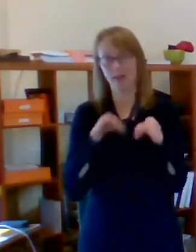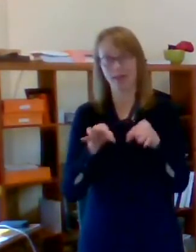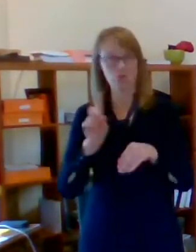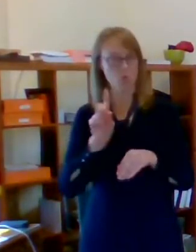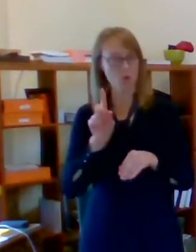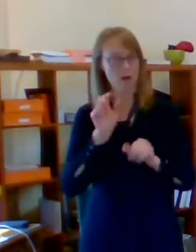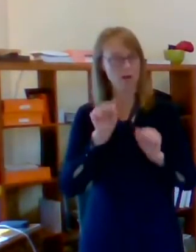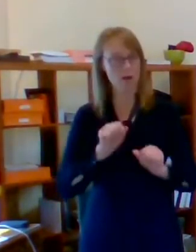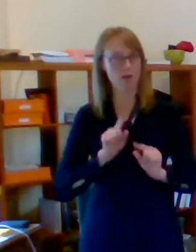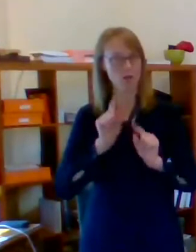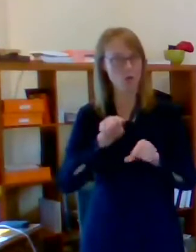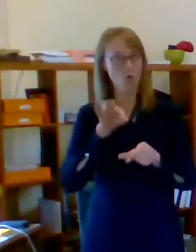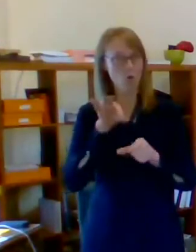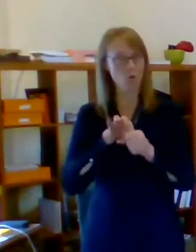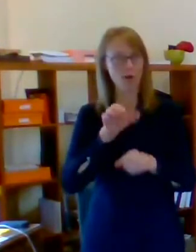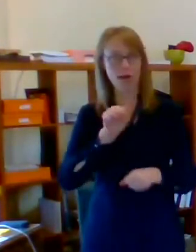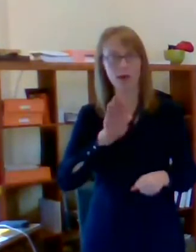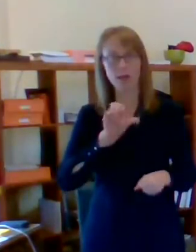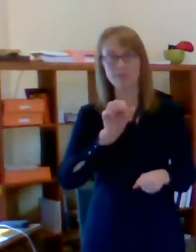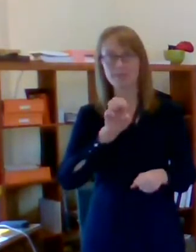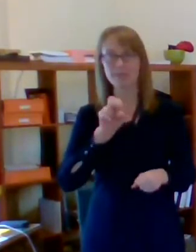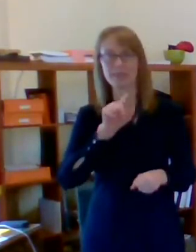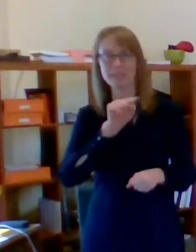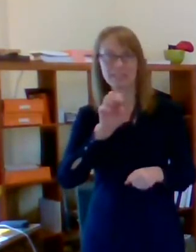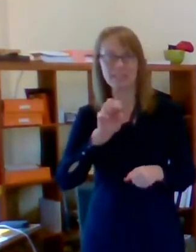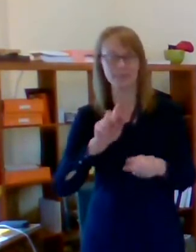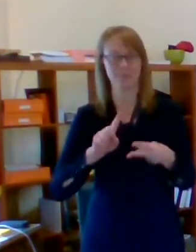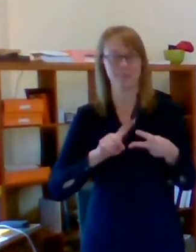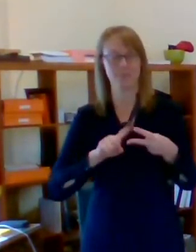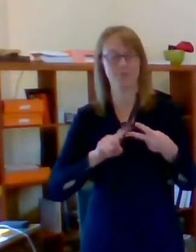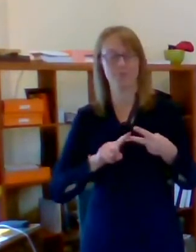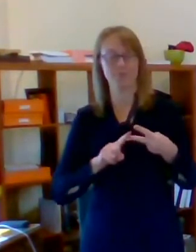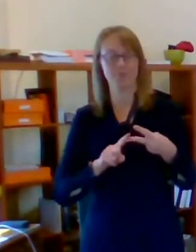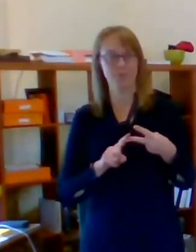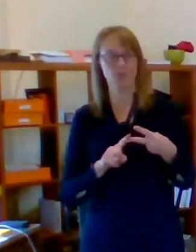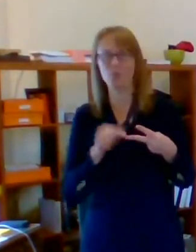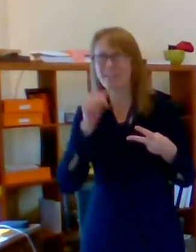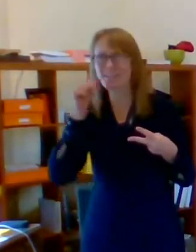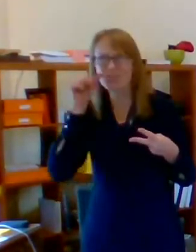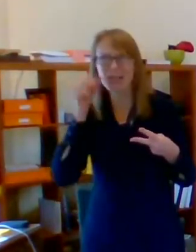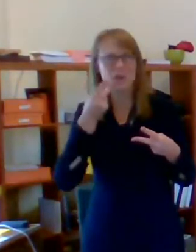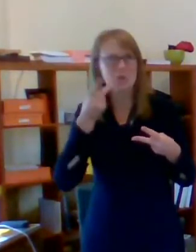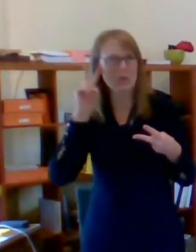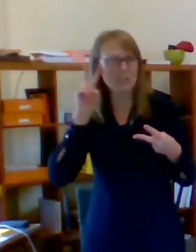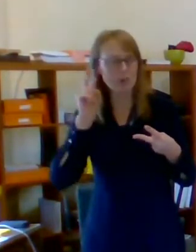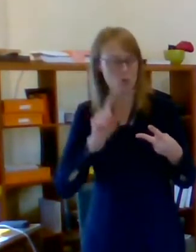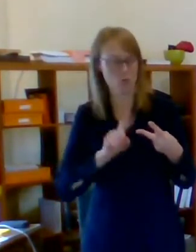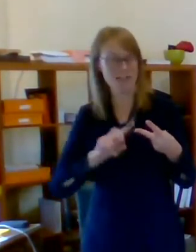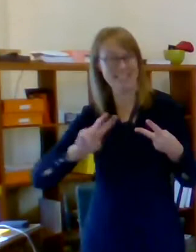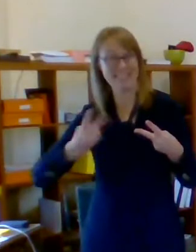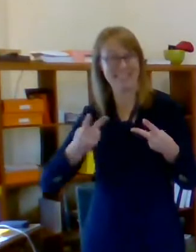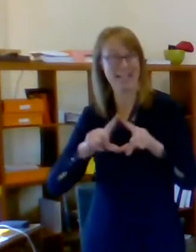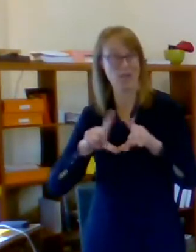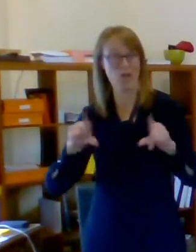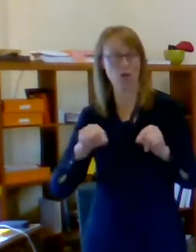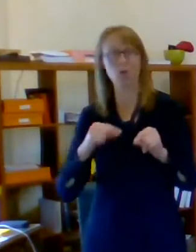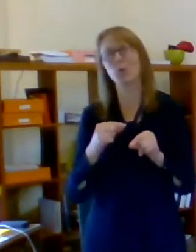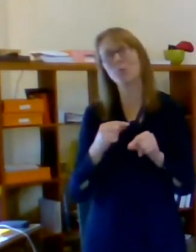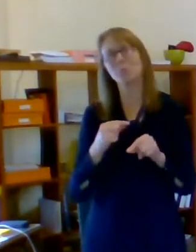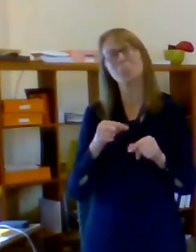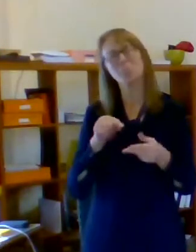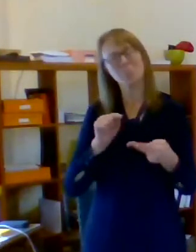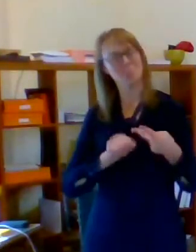That came out. And then yesterday or the day before, I got the second card, which is more what you would consider the normal card you